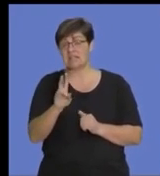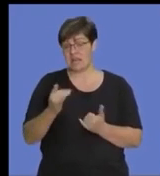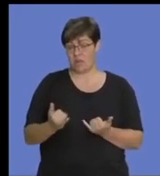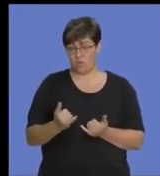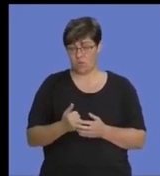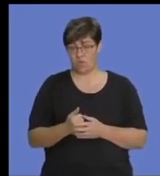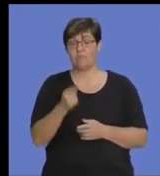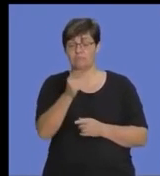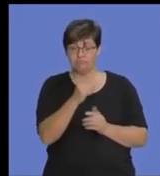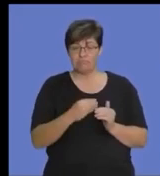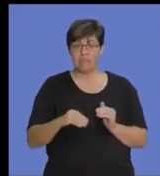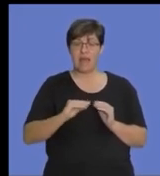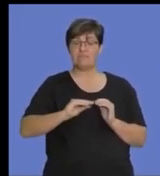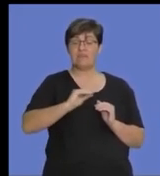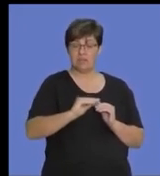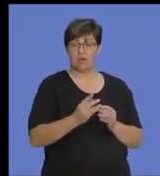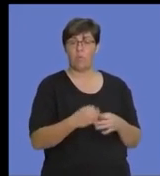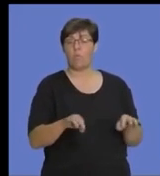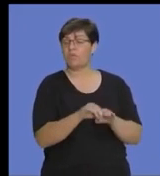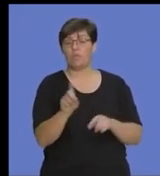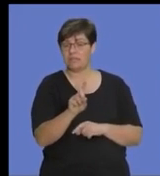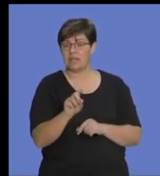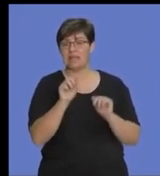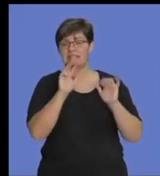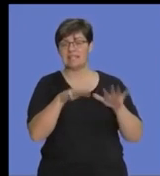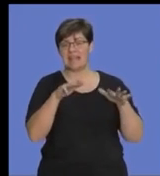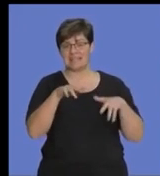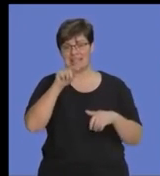see that now his investment is now worth